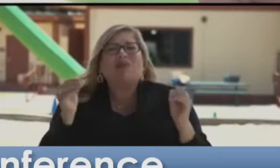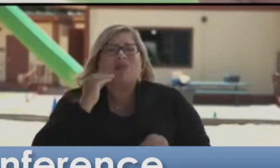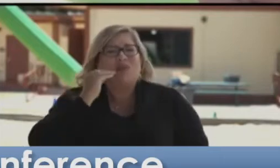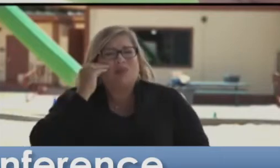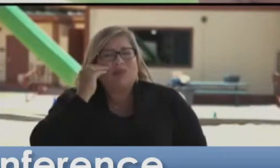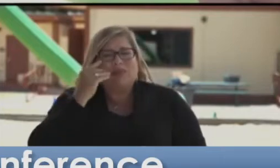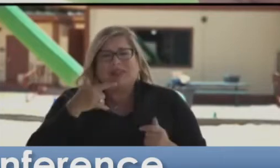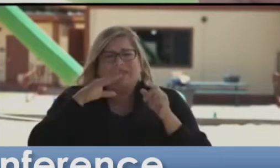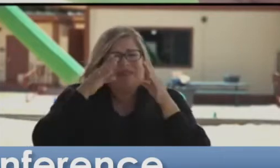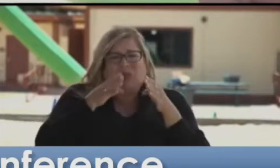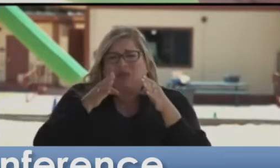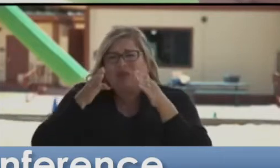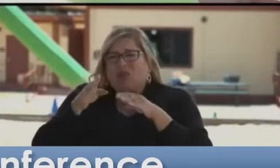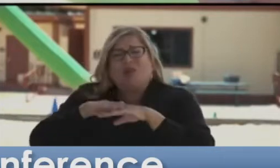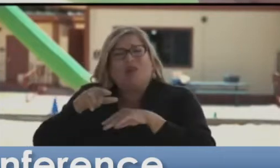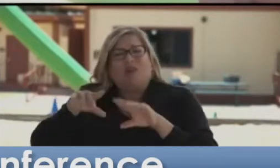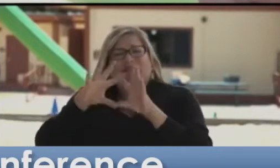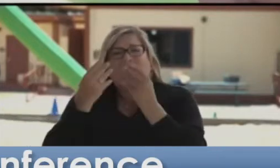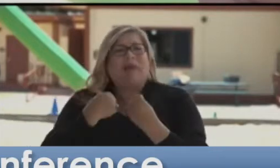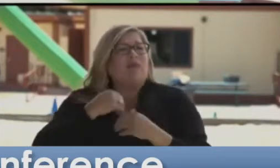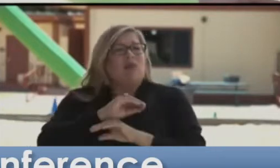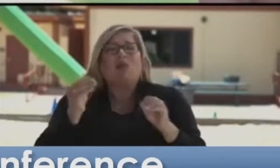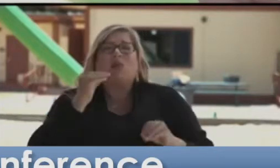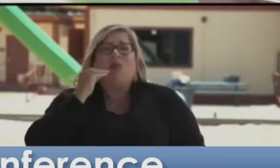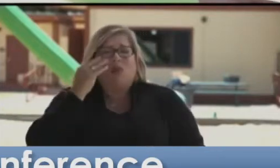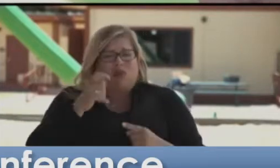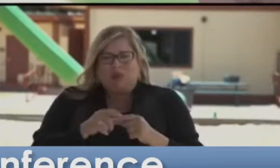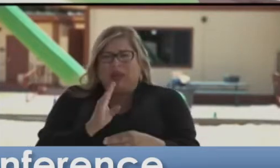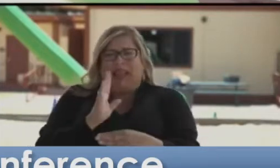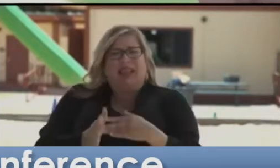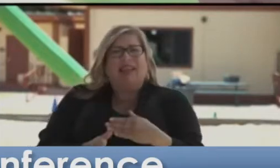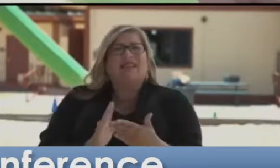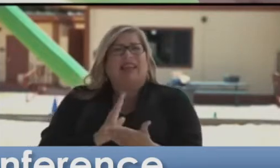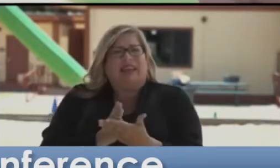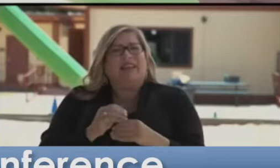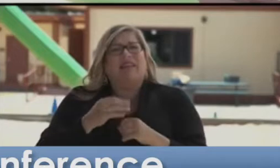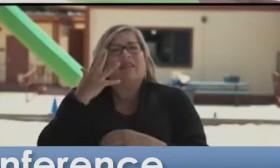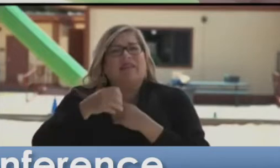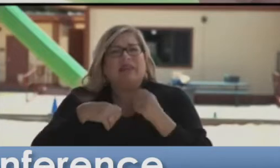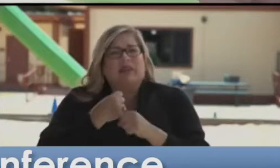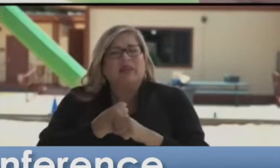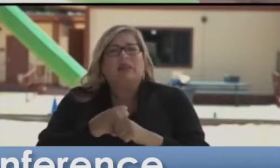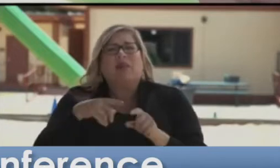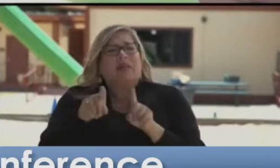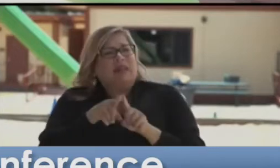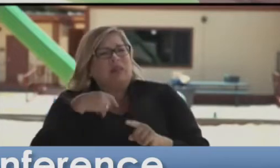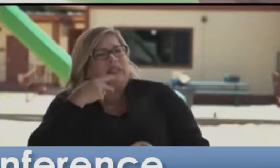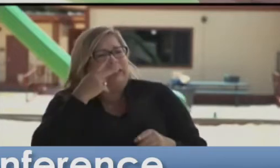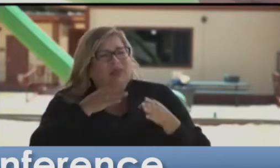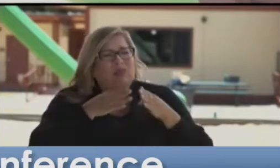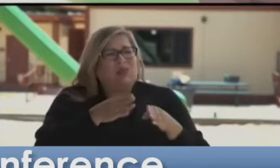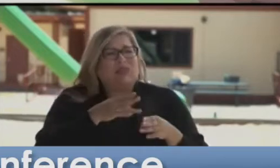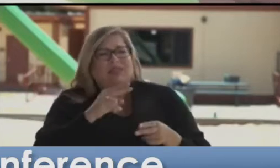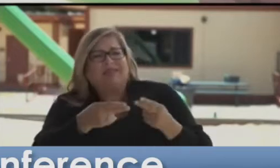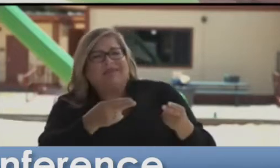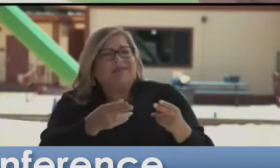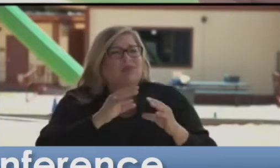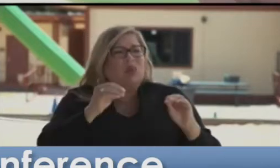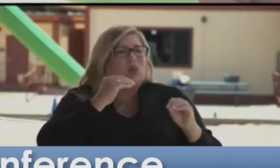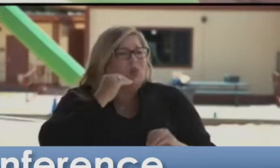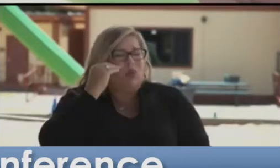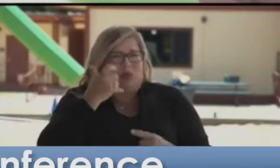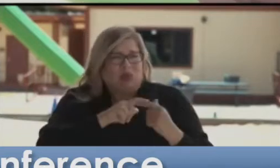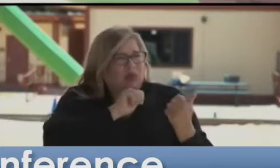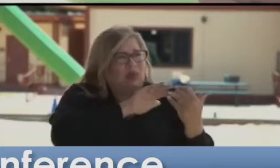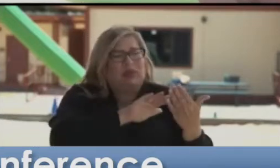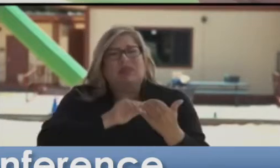on ending family homelessness within 5 years, to address what's happening on the streets and sidewalks, and to address the comprehensive need